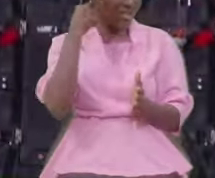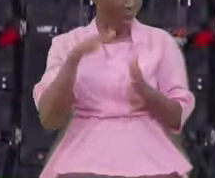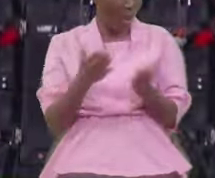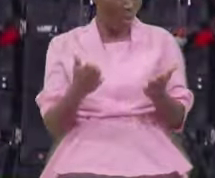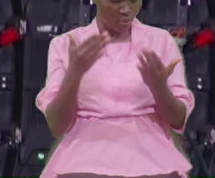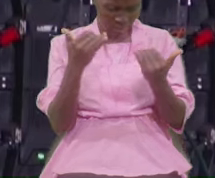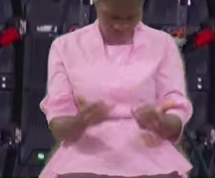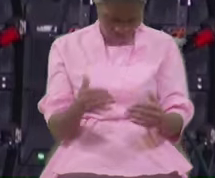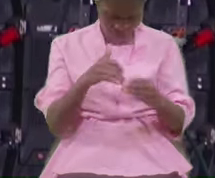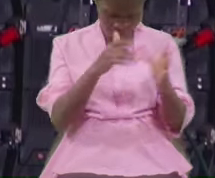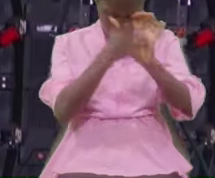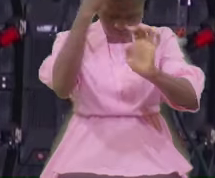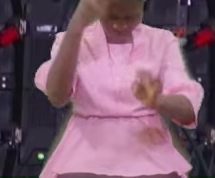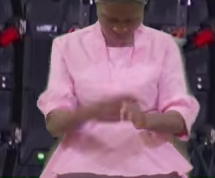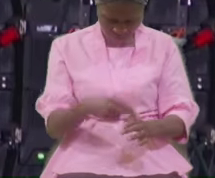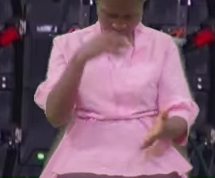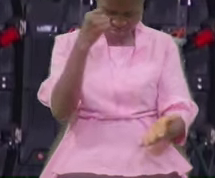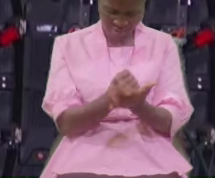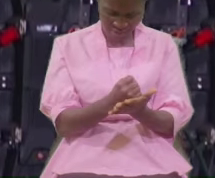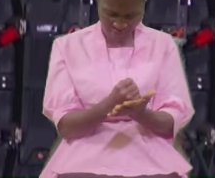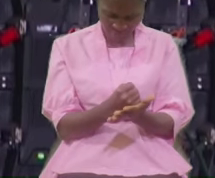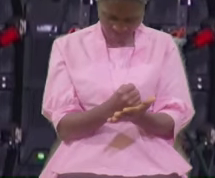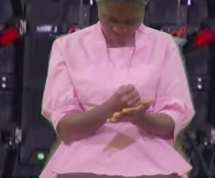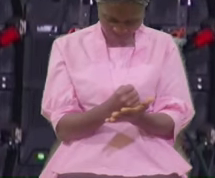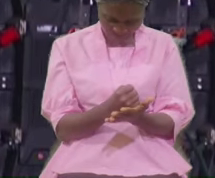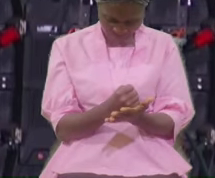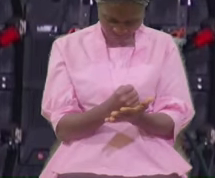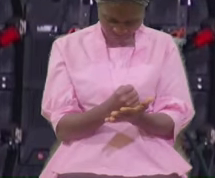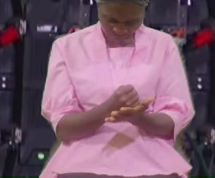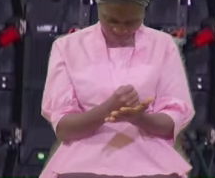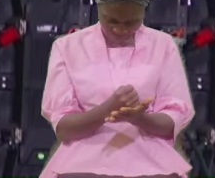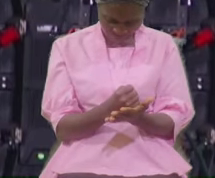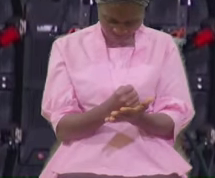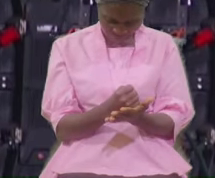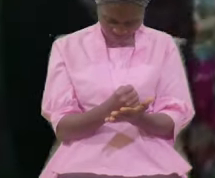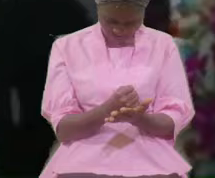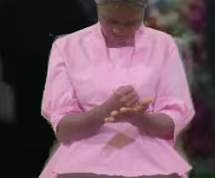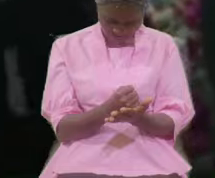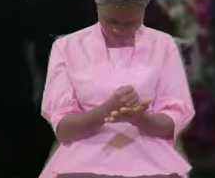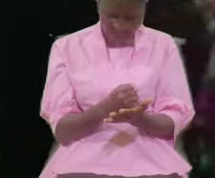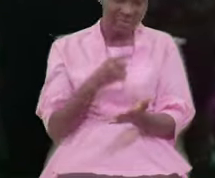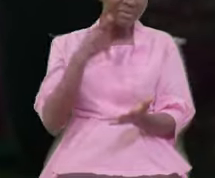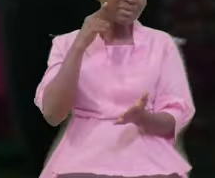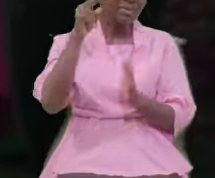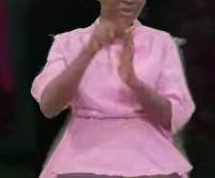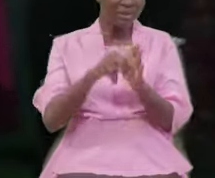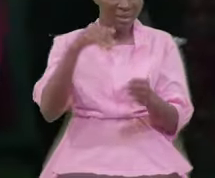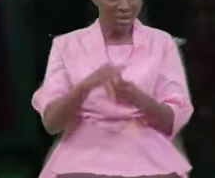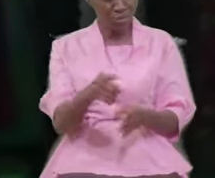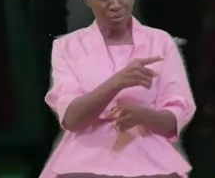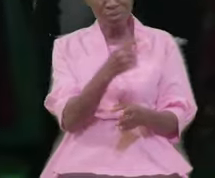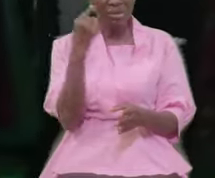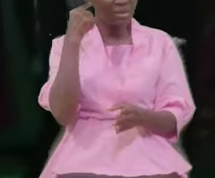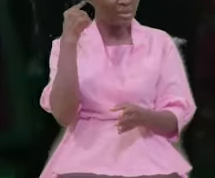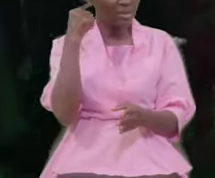bung angas dalunggan maabli sa pangalan ni Hesus in both ears the Lord touch you